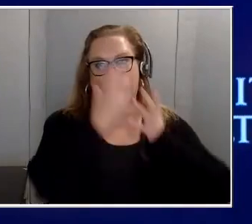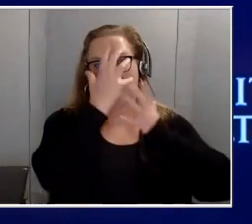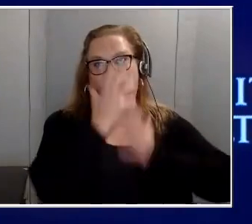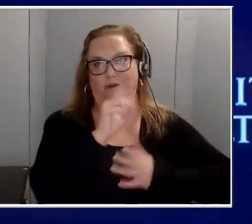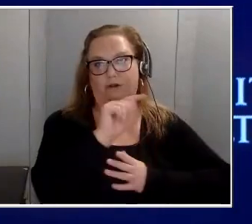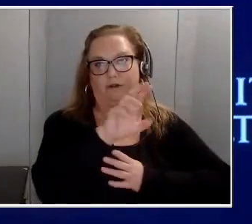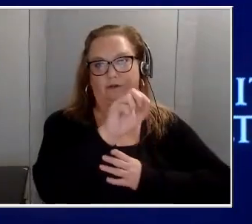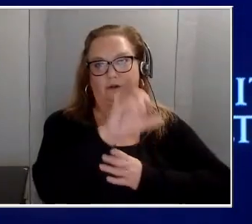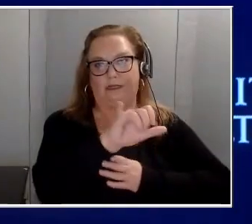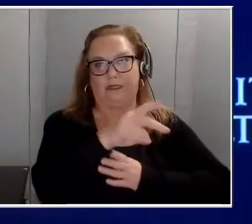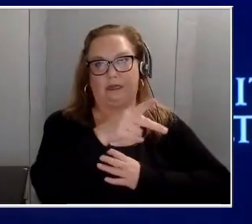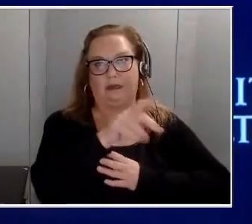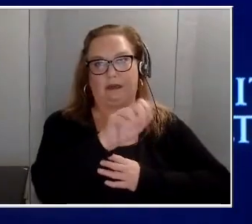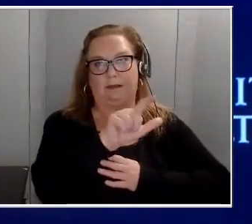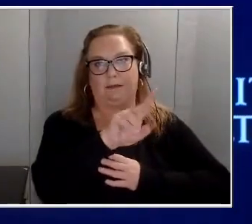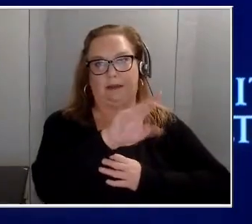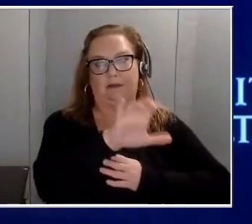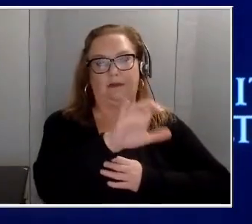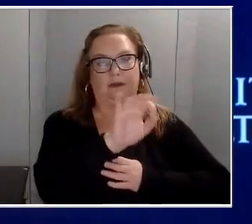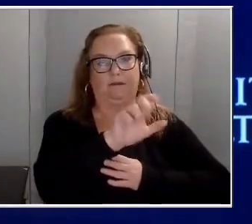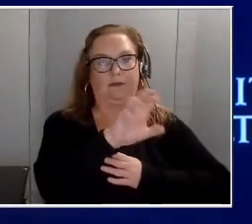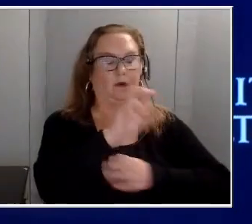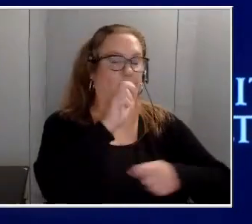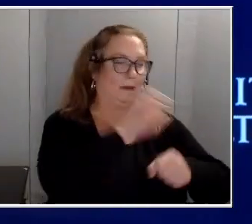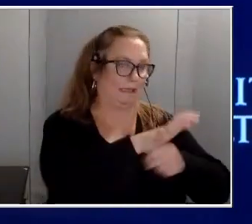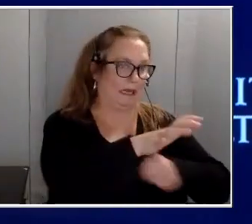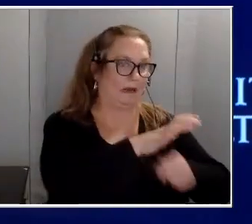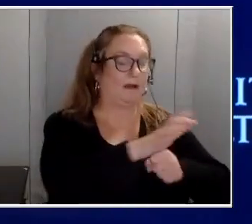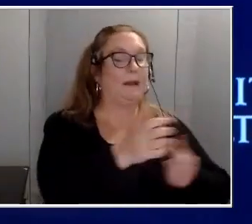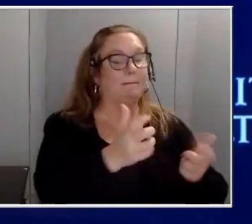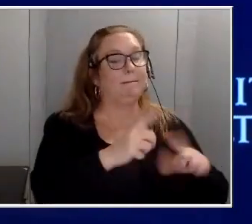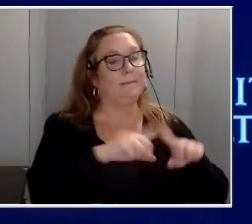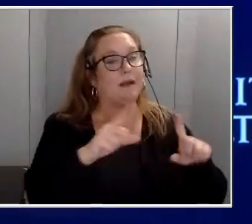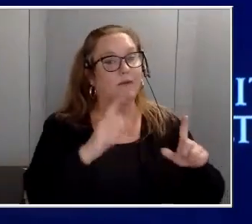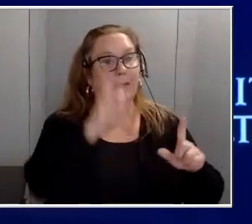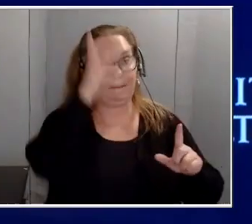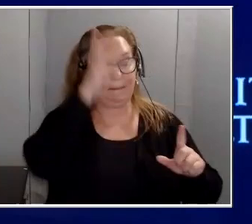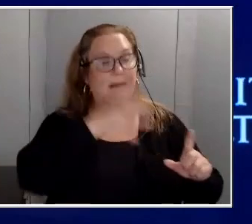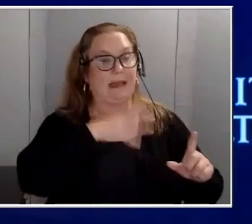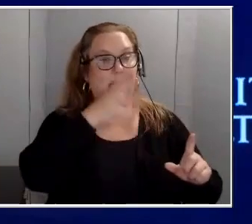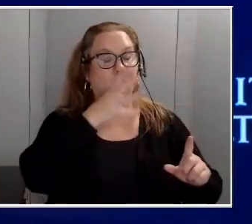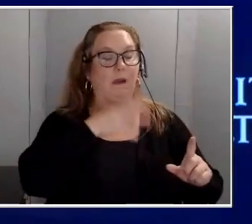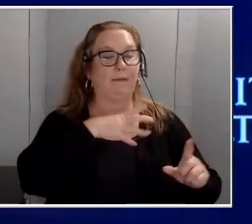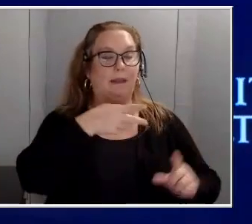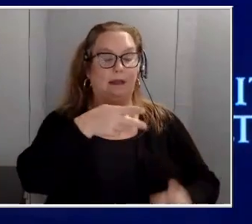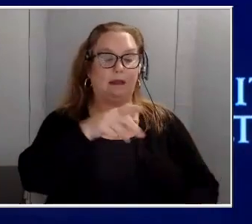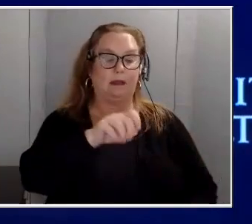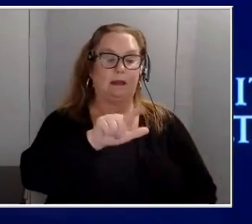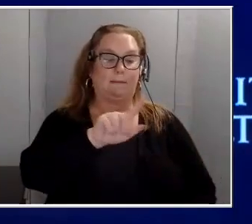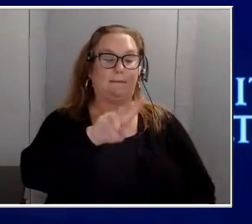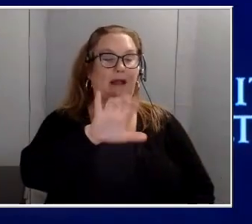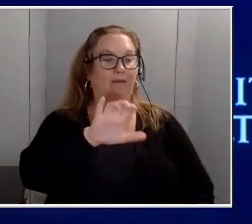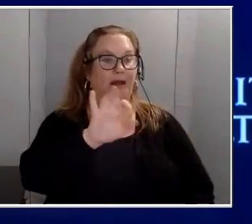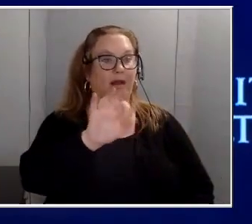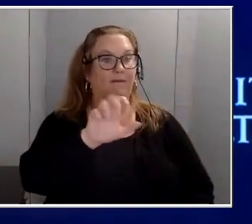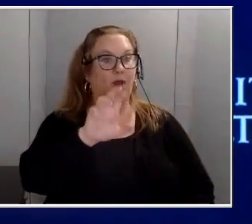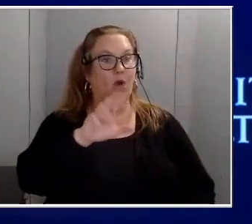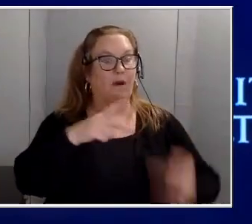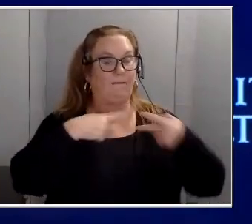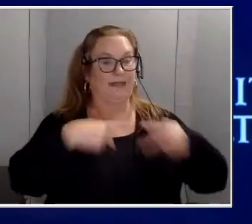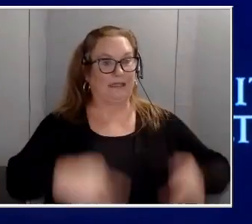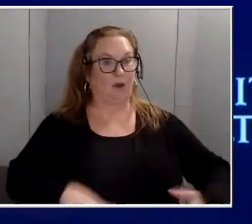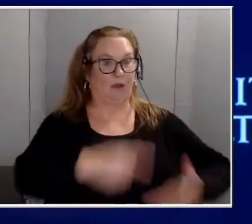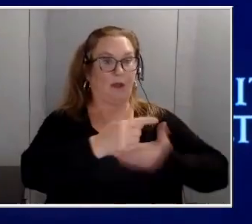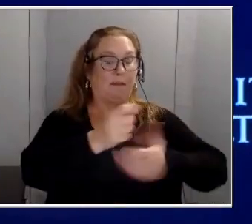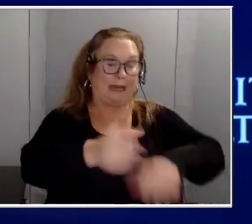pelvic floor physical therapy wasn't quite enough, although for a lot of men and women, pelvic floor physical therapy can really improve